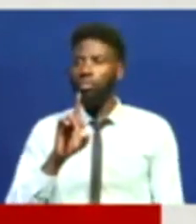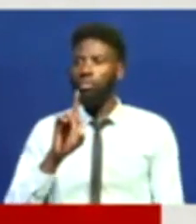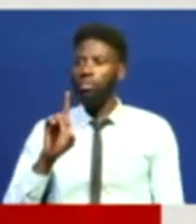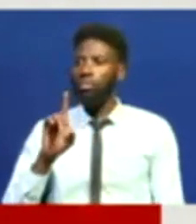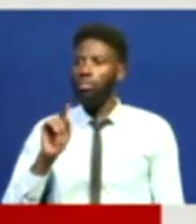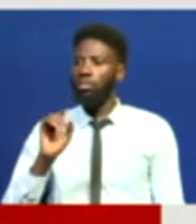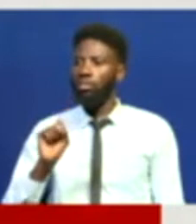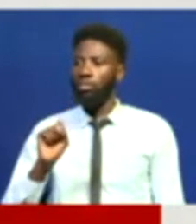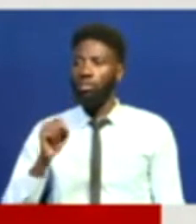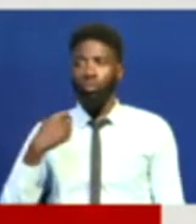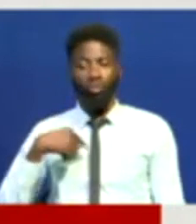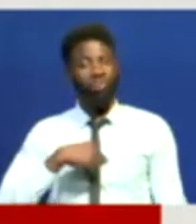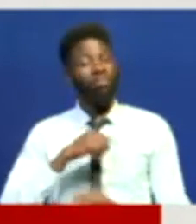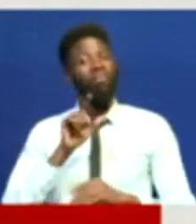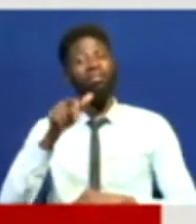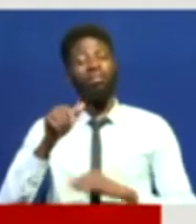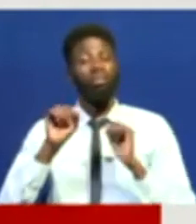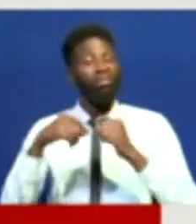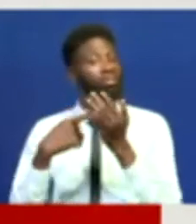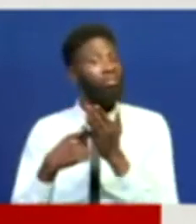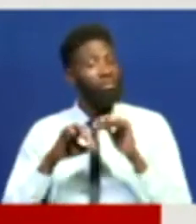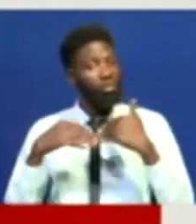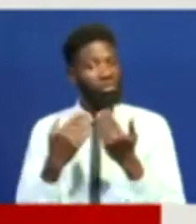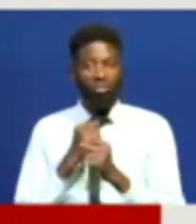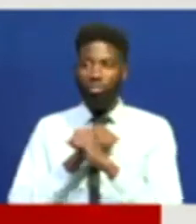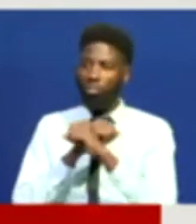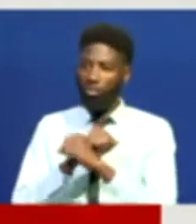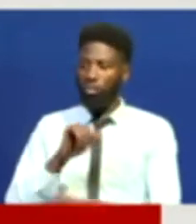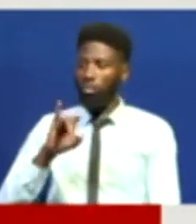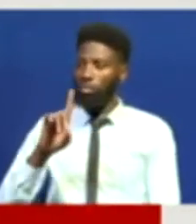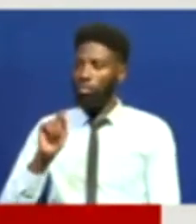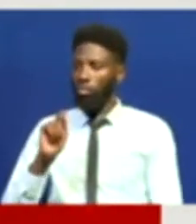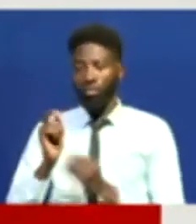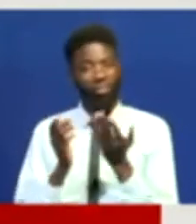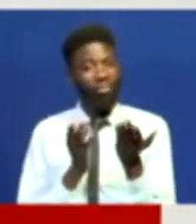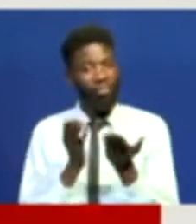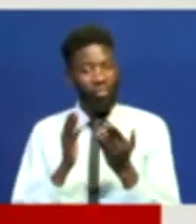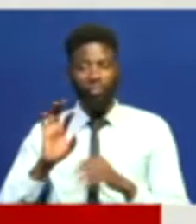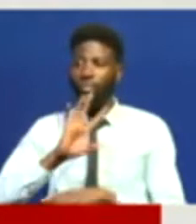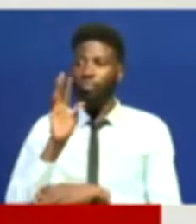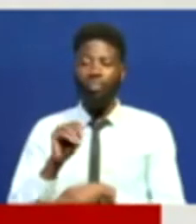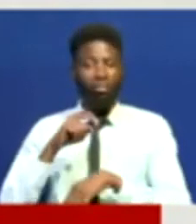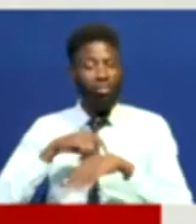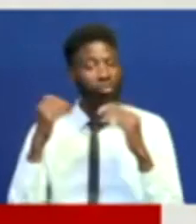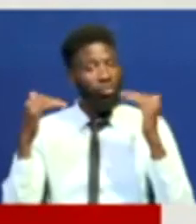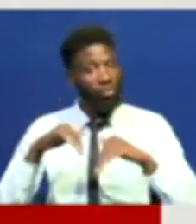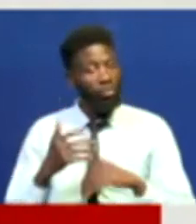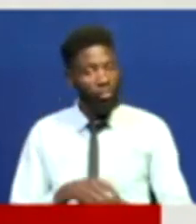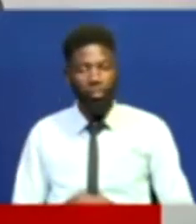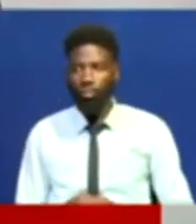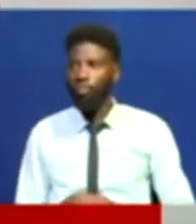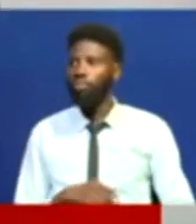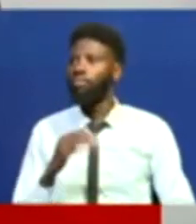also likely to have a conversation around how to safeguard ICT infrastructure and ICT services in Africa during the conference? Thank